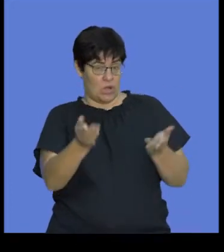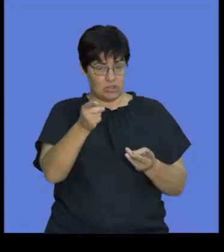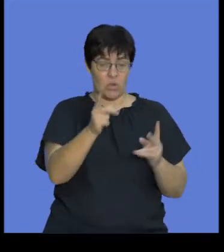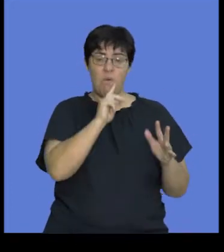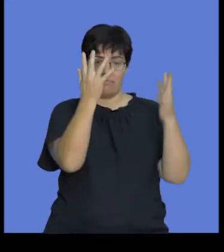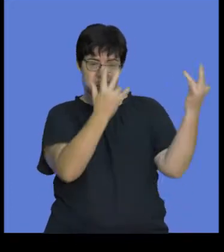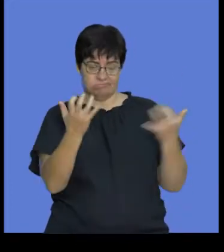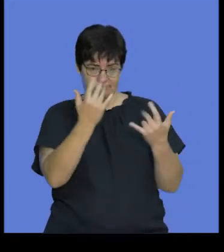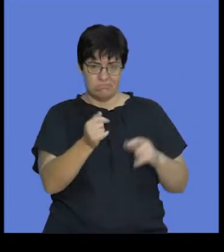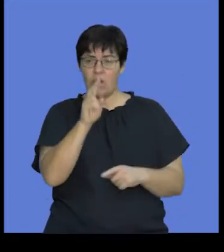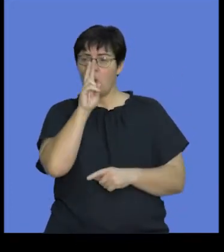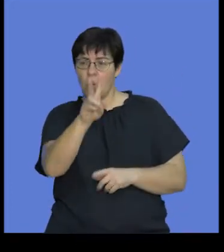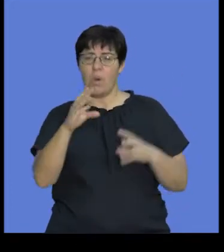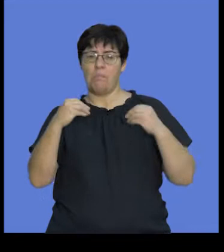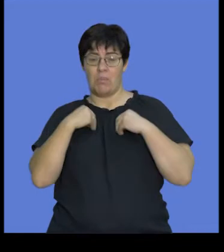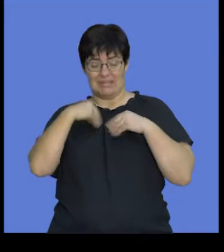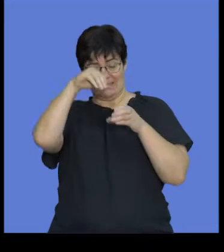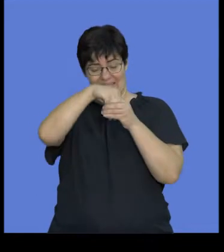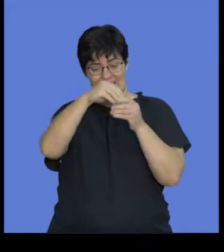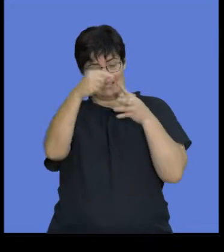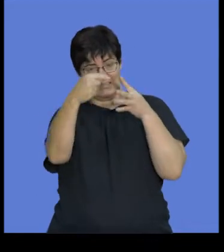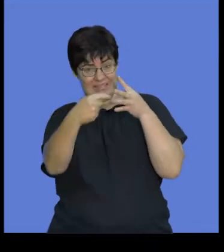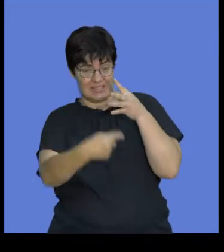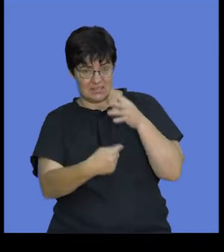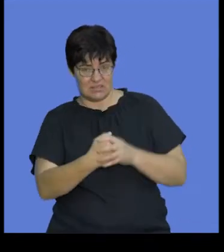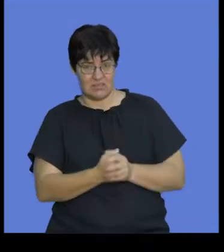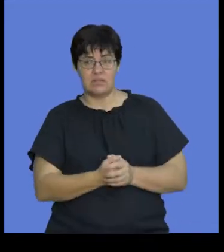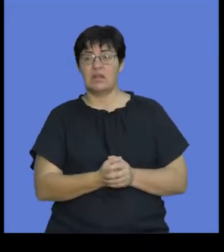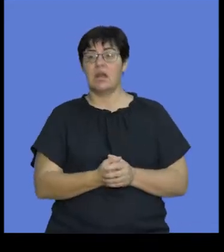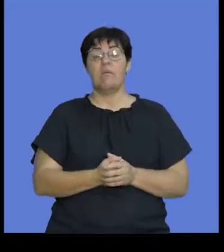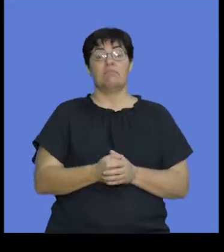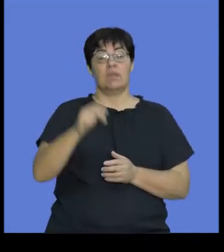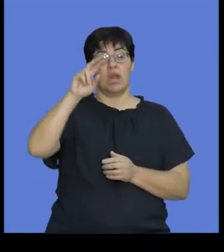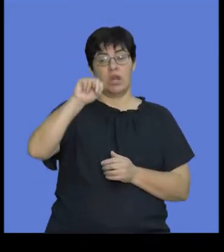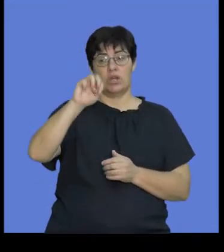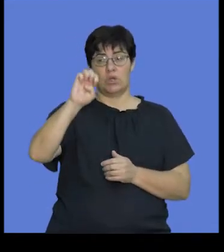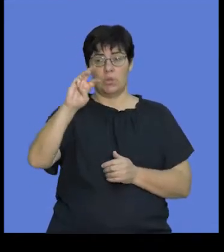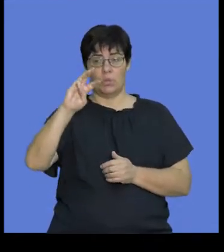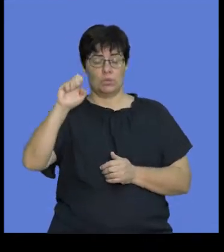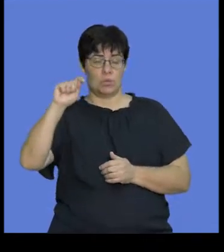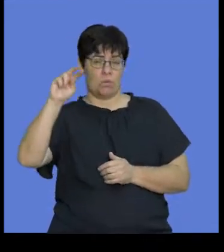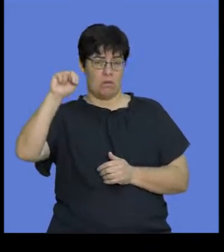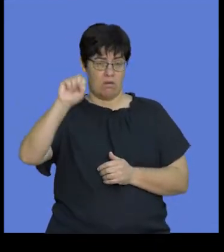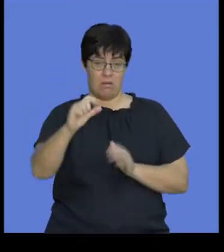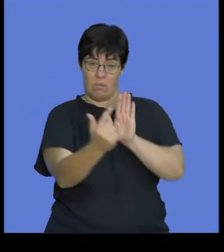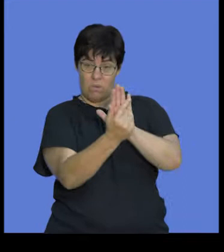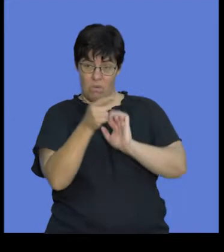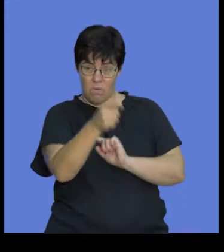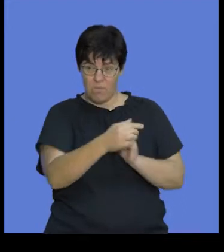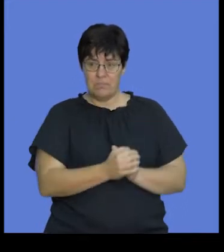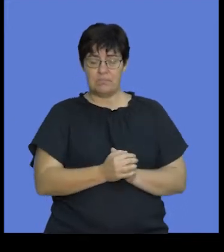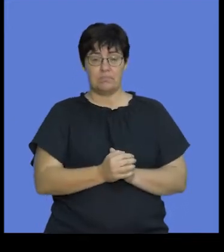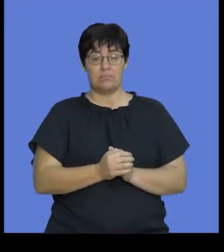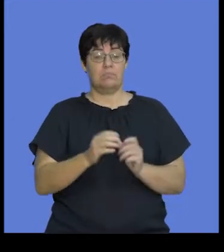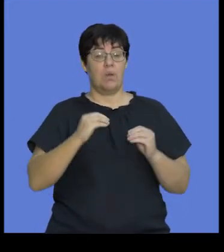it's calculations. We're going to look at the properties. We're going to do Newton's laws in terms of momentum. We're going to look at how we